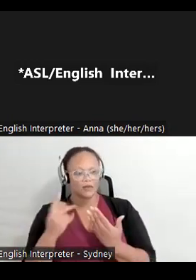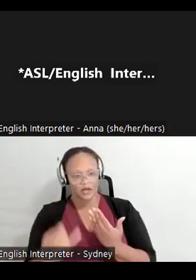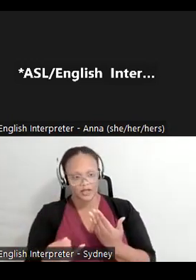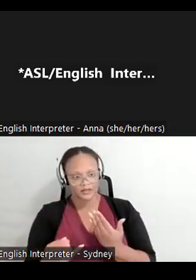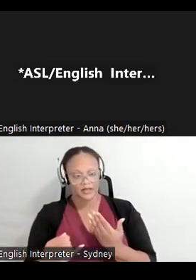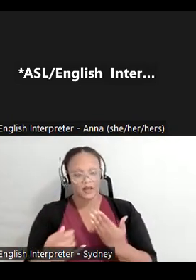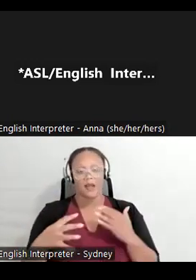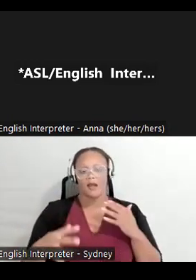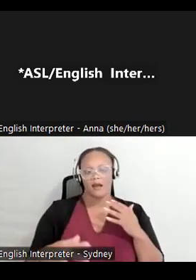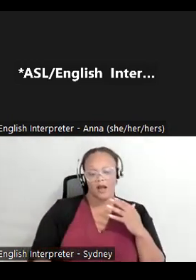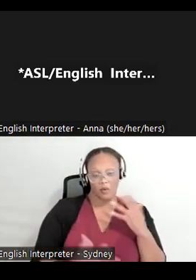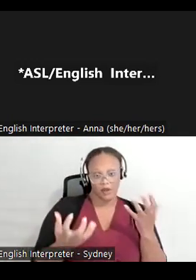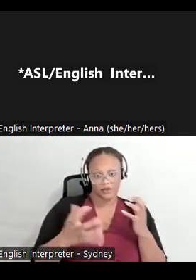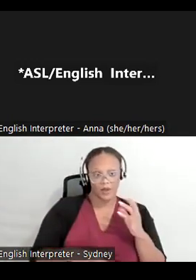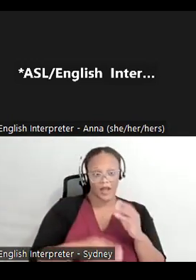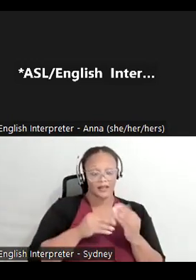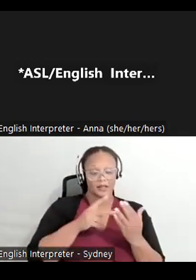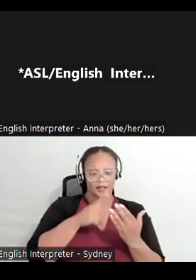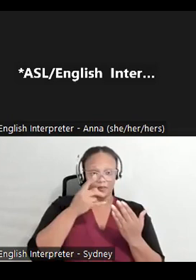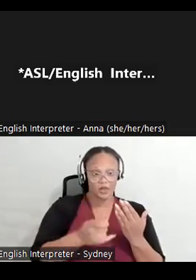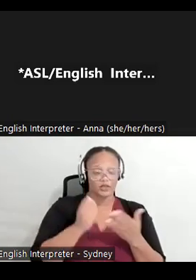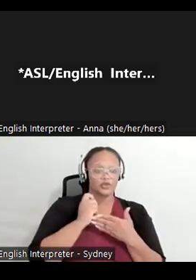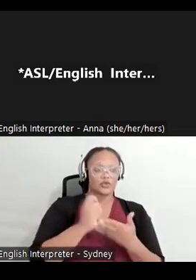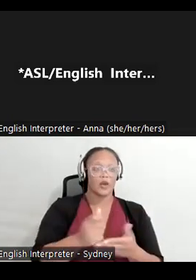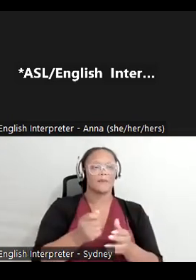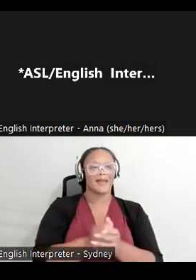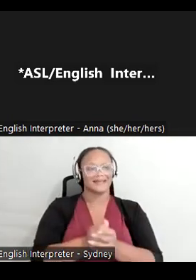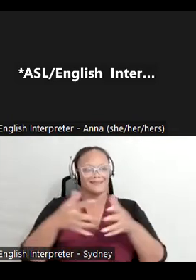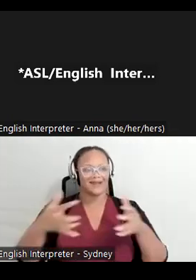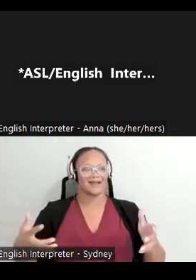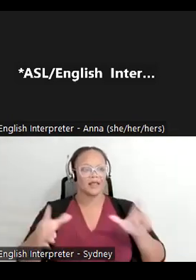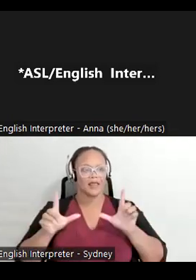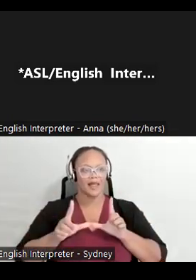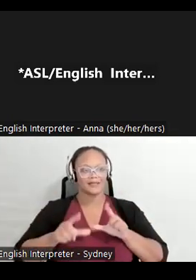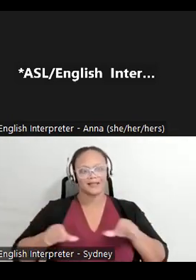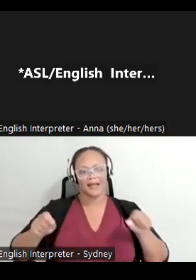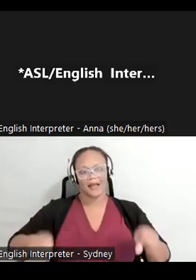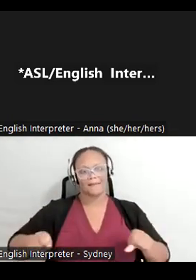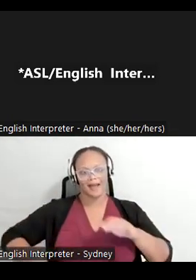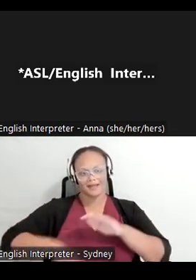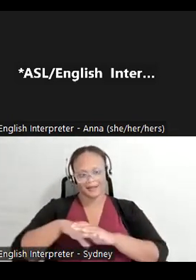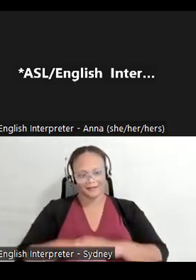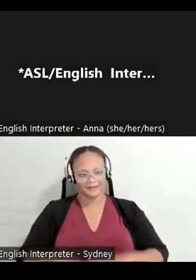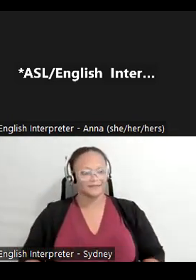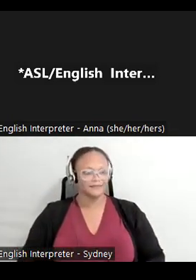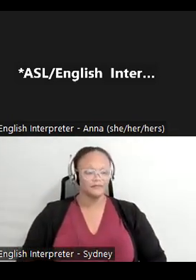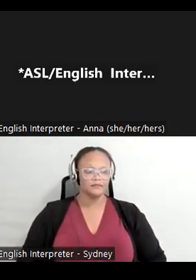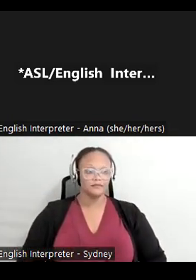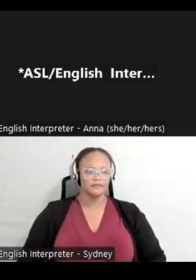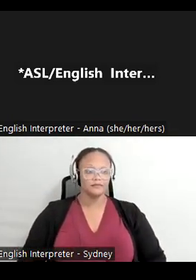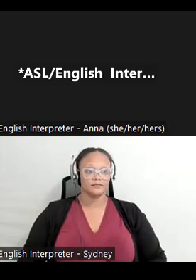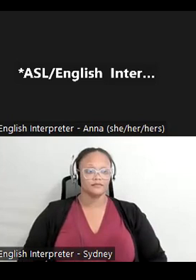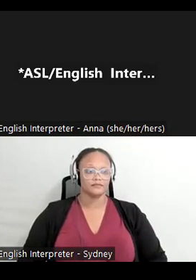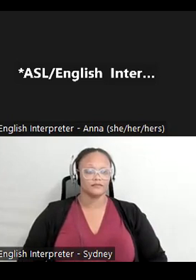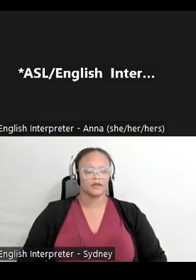one note is these projects are to expand licensing capacity. The request for applications